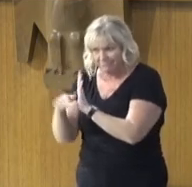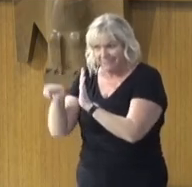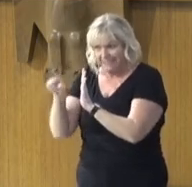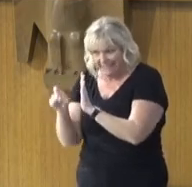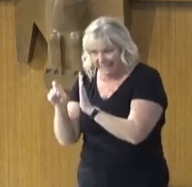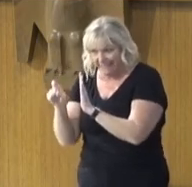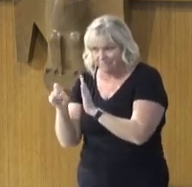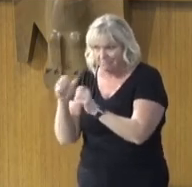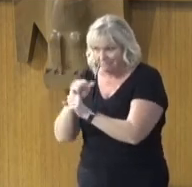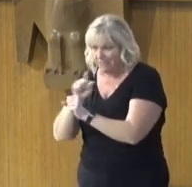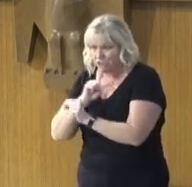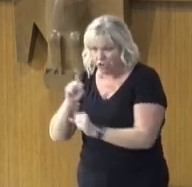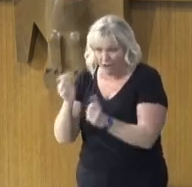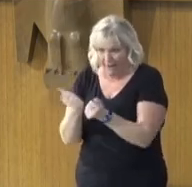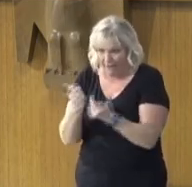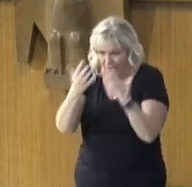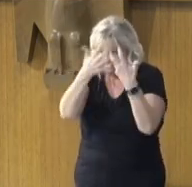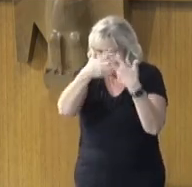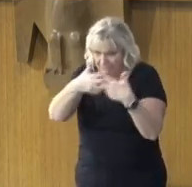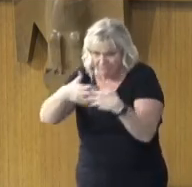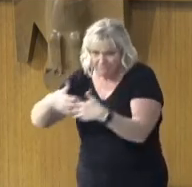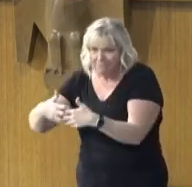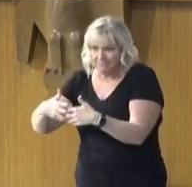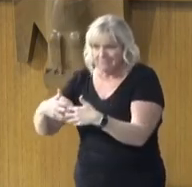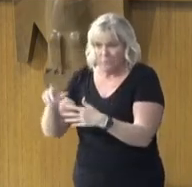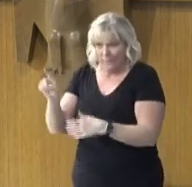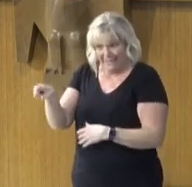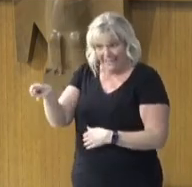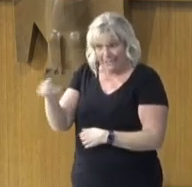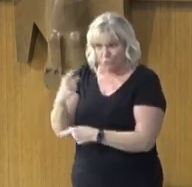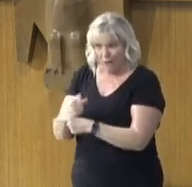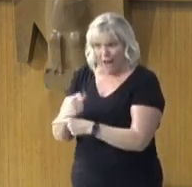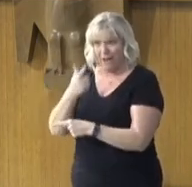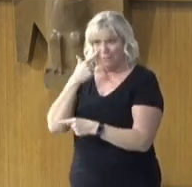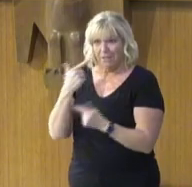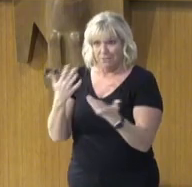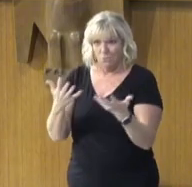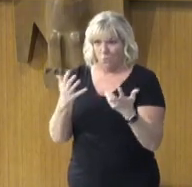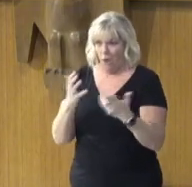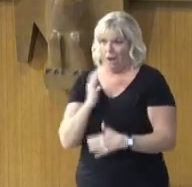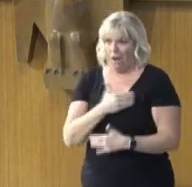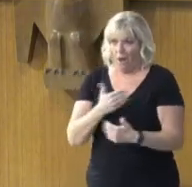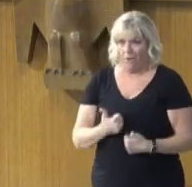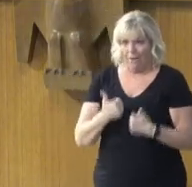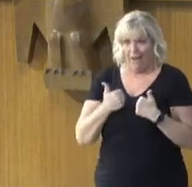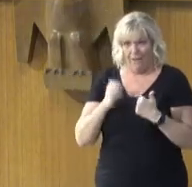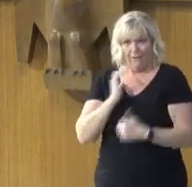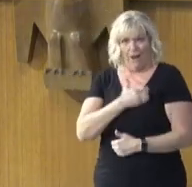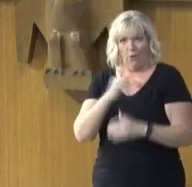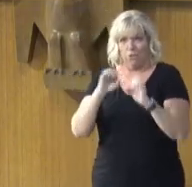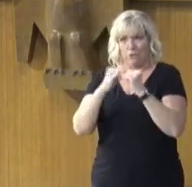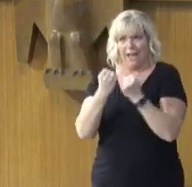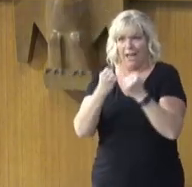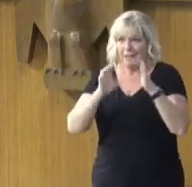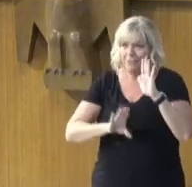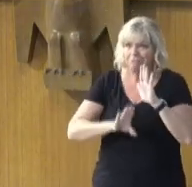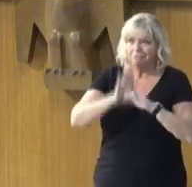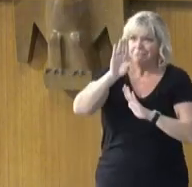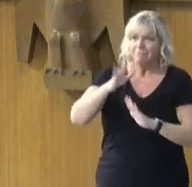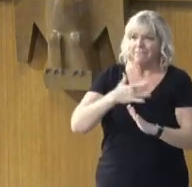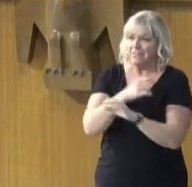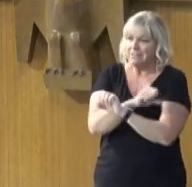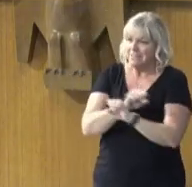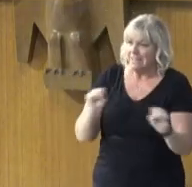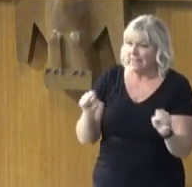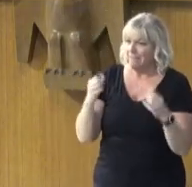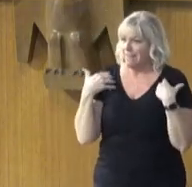balances and these organizations happening so that we can create a framework of society where we can all thrive and be safe and